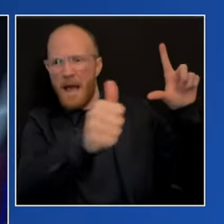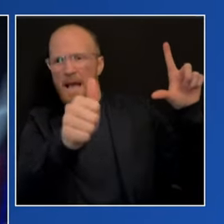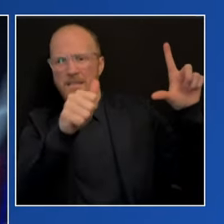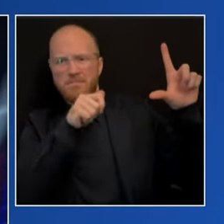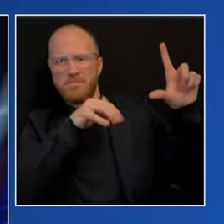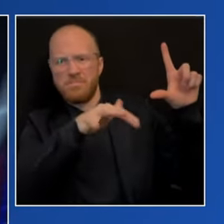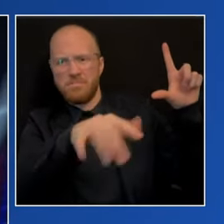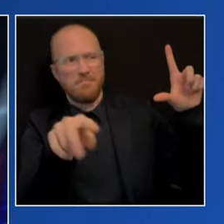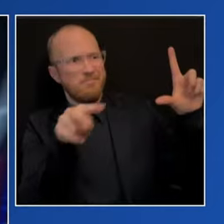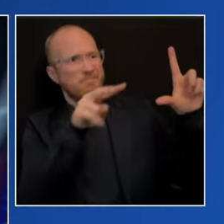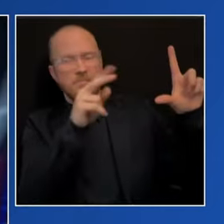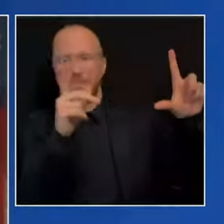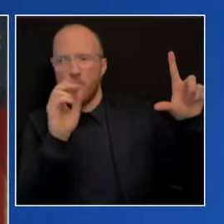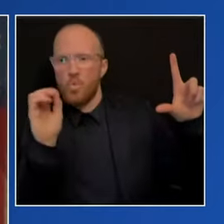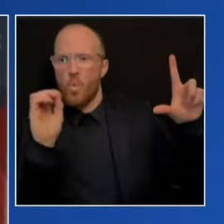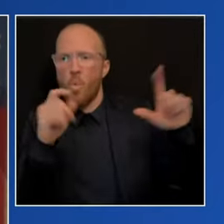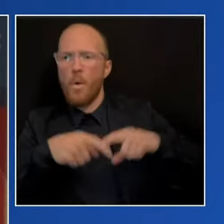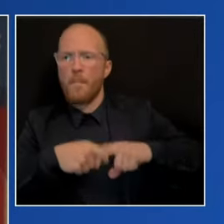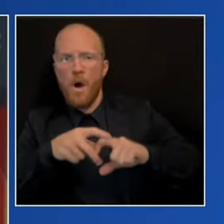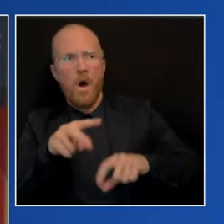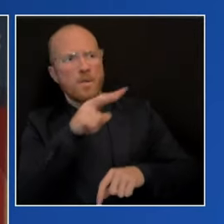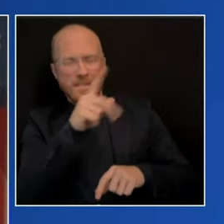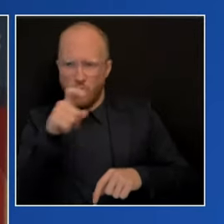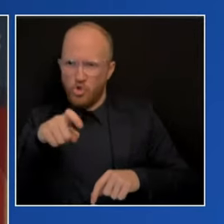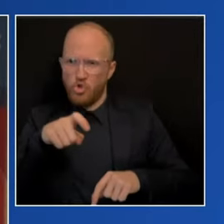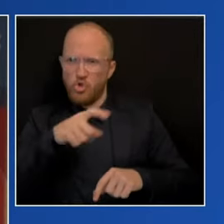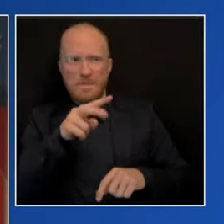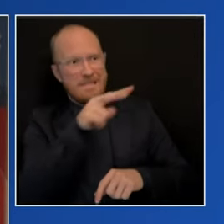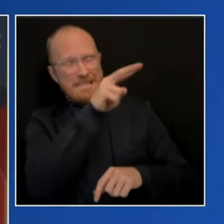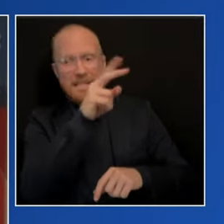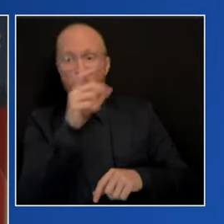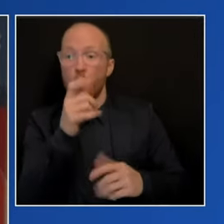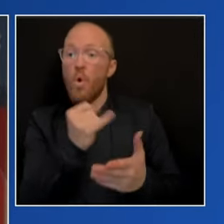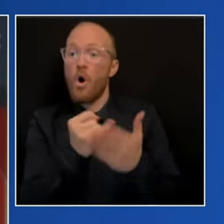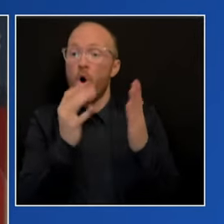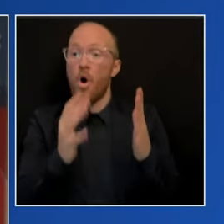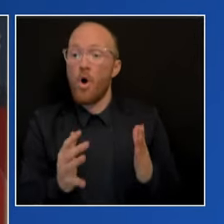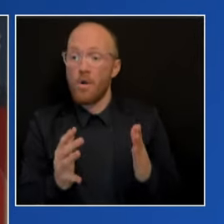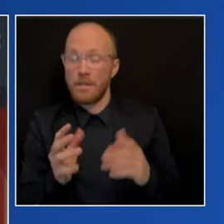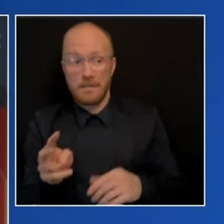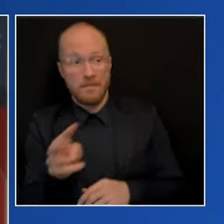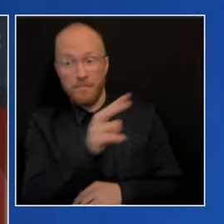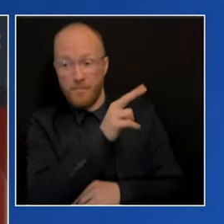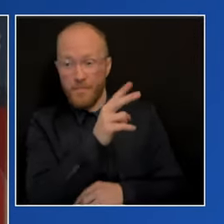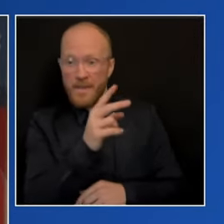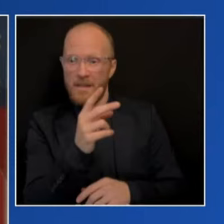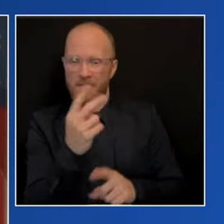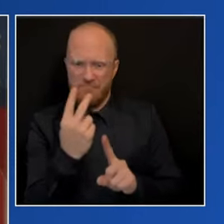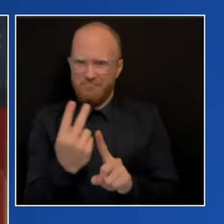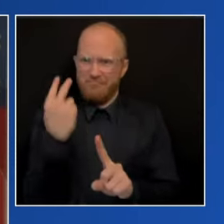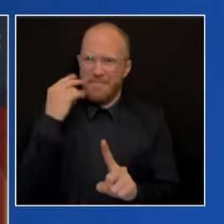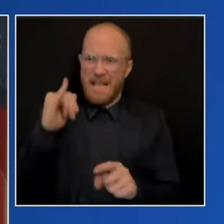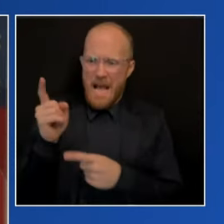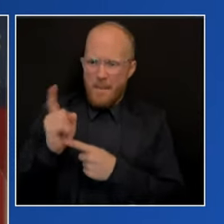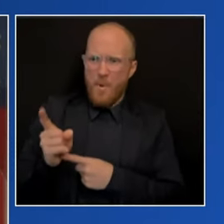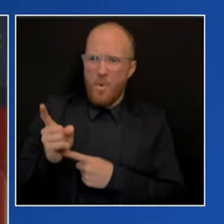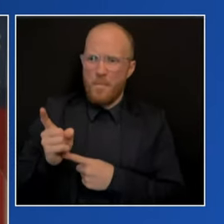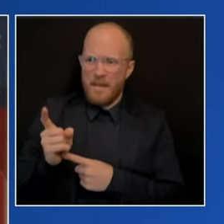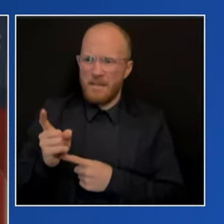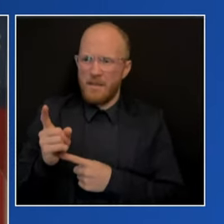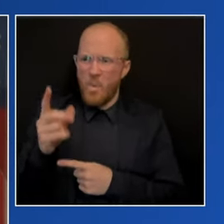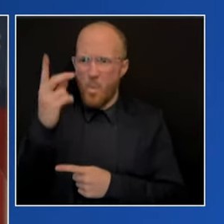them no pause, but it should have. The artist who painted that portrait memorialized that moment because he said it was, quote, one of